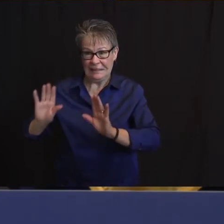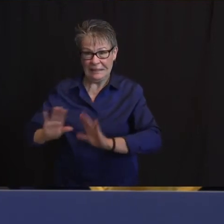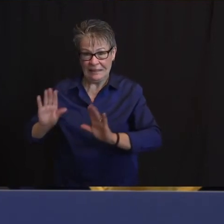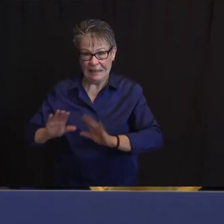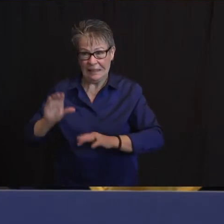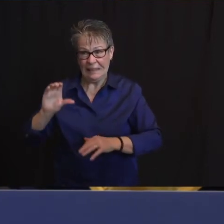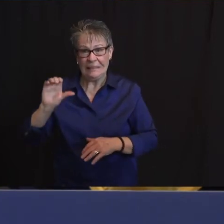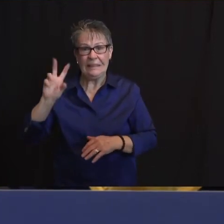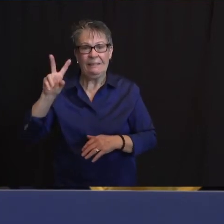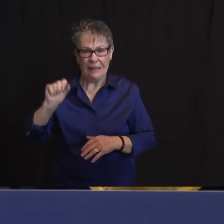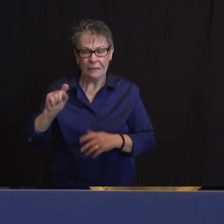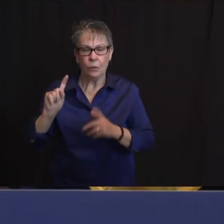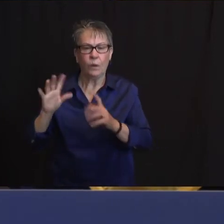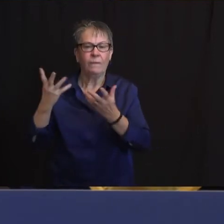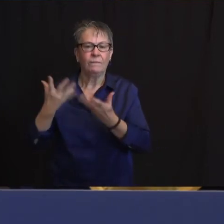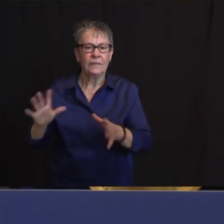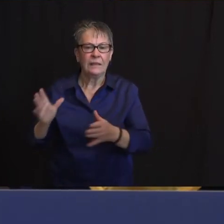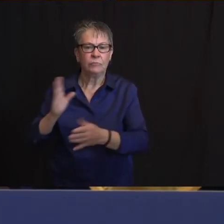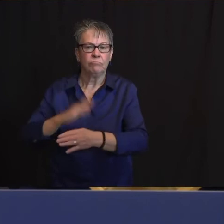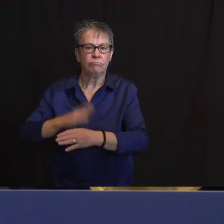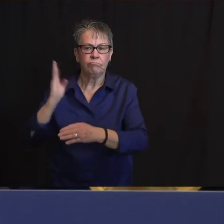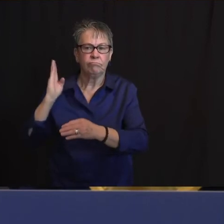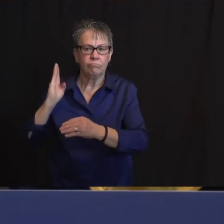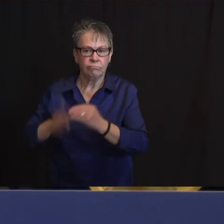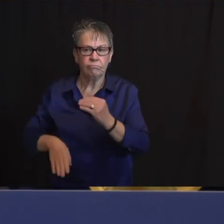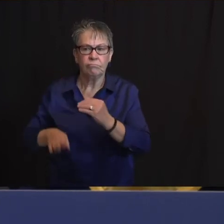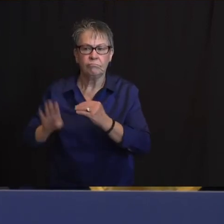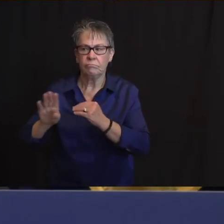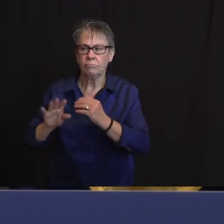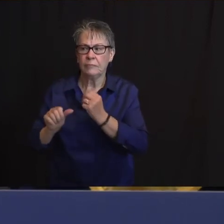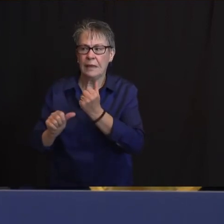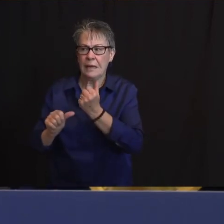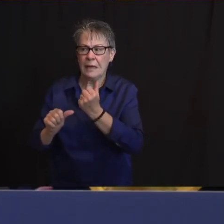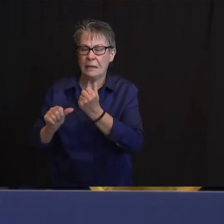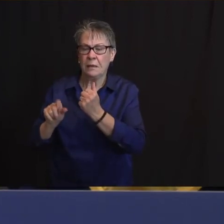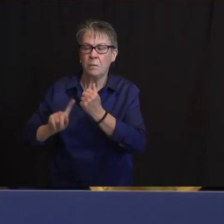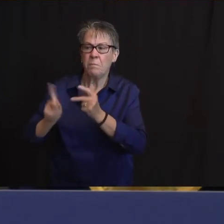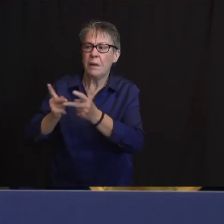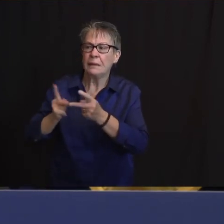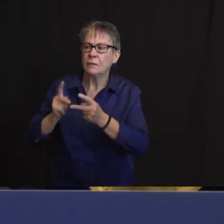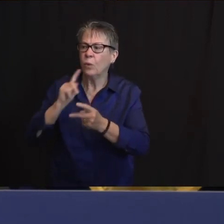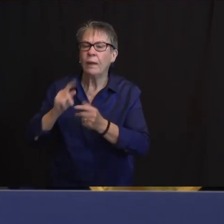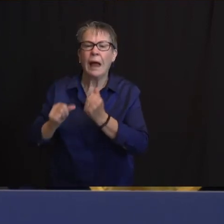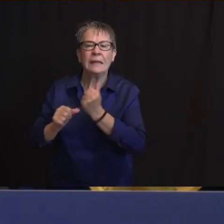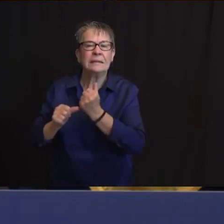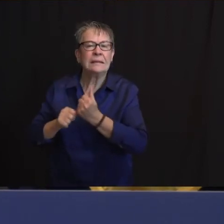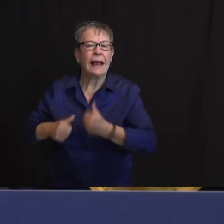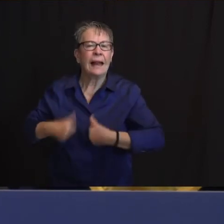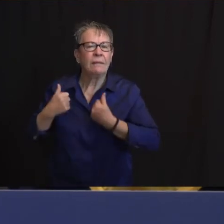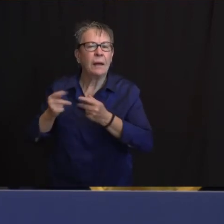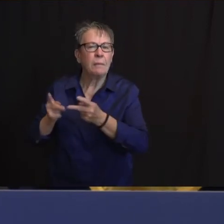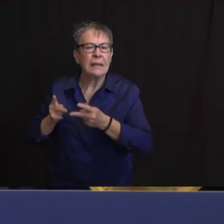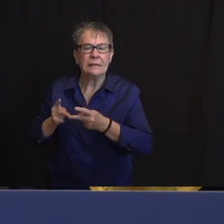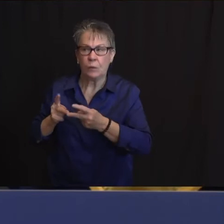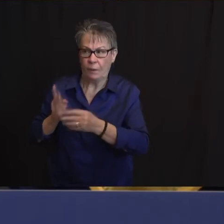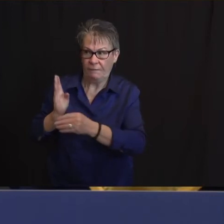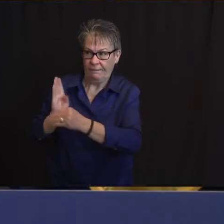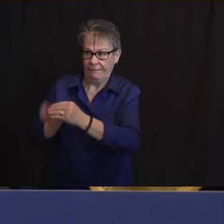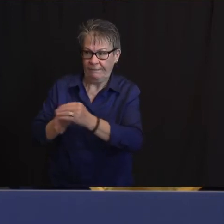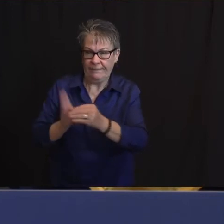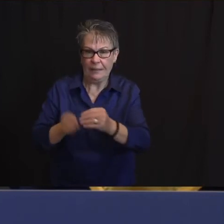extended living obligation. The exceptions were, it sounds like a couple of